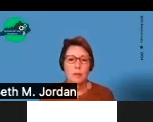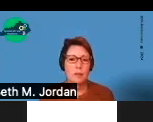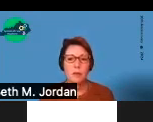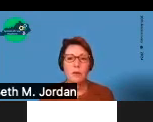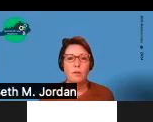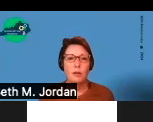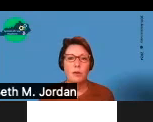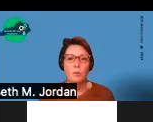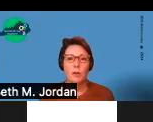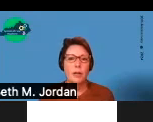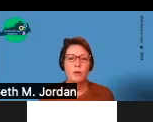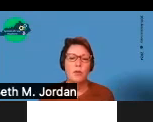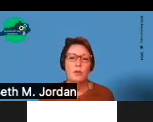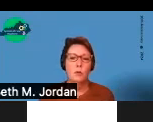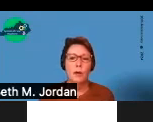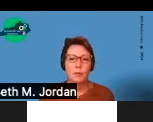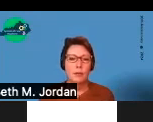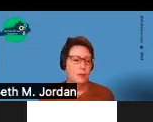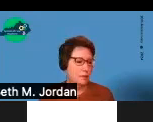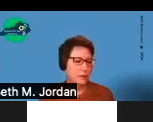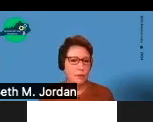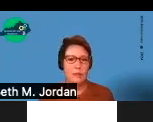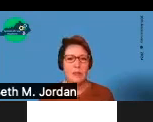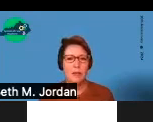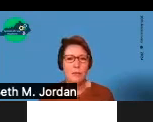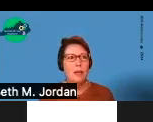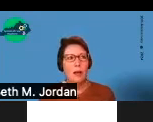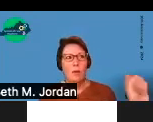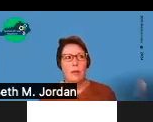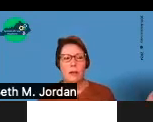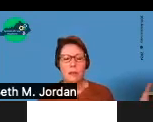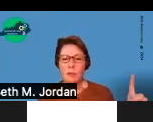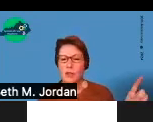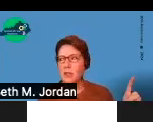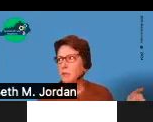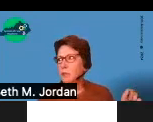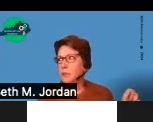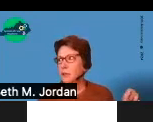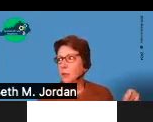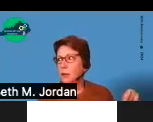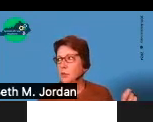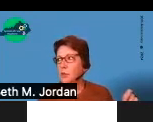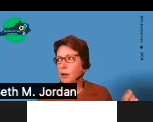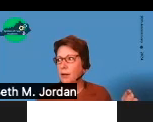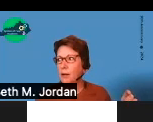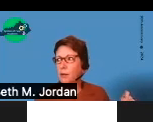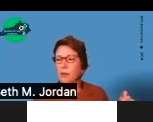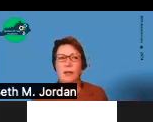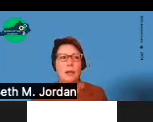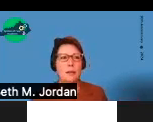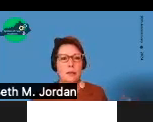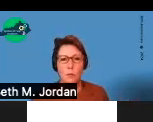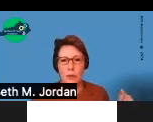pandemic was declared over and we're not able to provide those services via telehealth. I want to acknowledge Michelle Sames's comment in the chat right now, though,